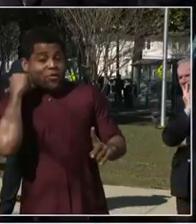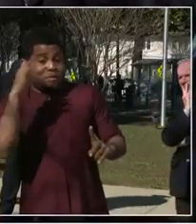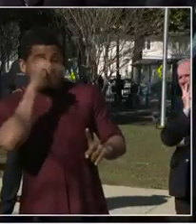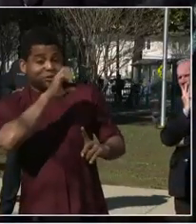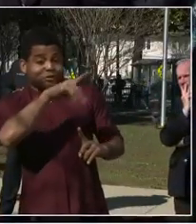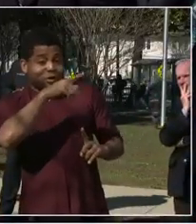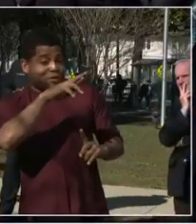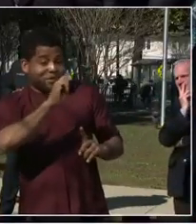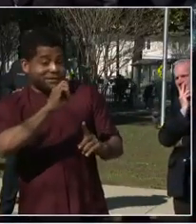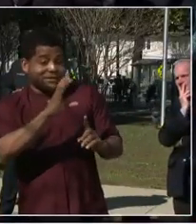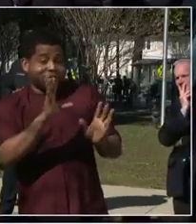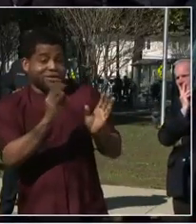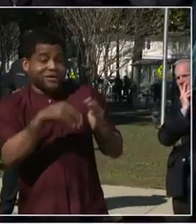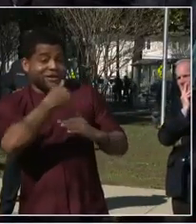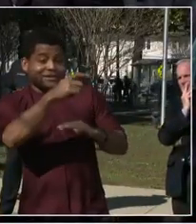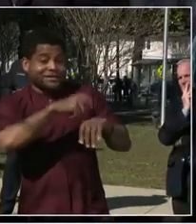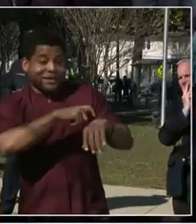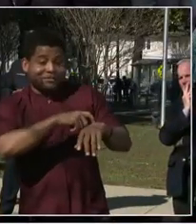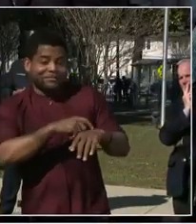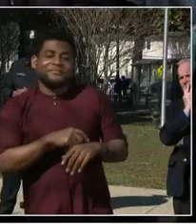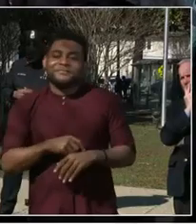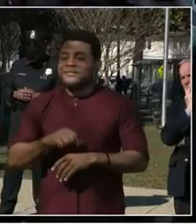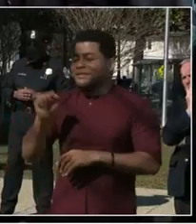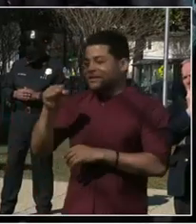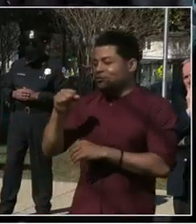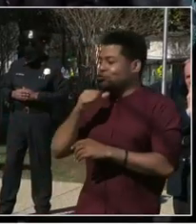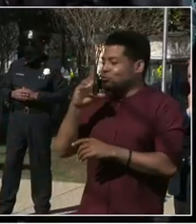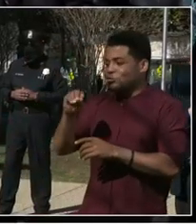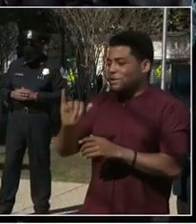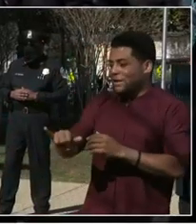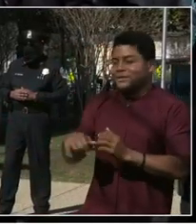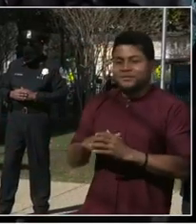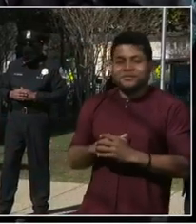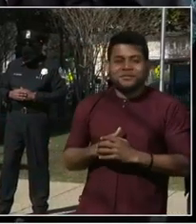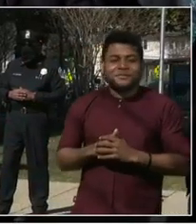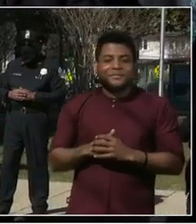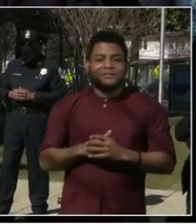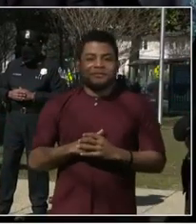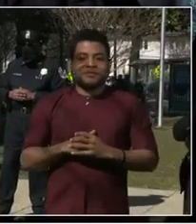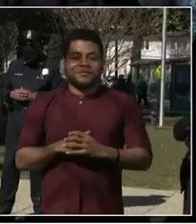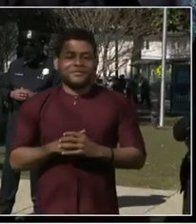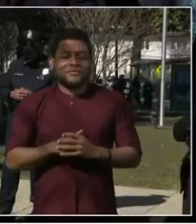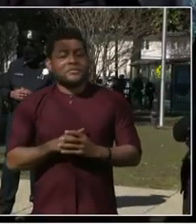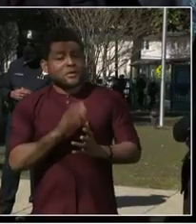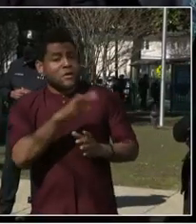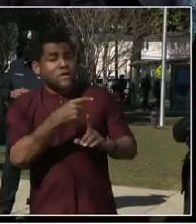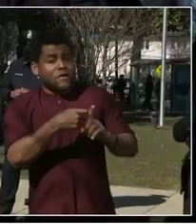Just how critical were the tips from the community in making this arrest?